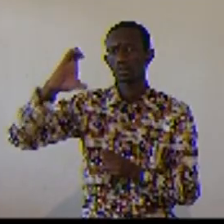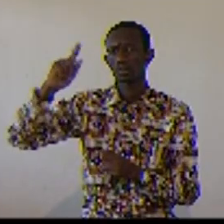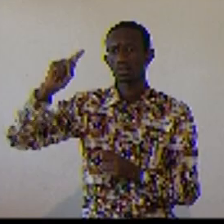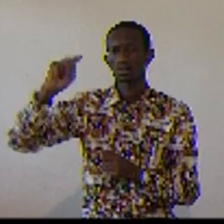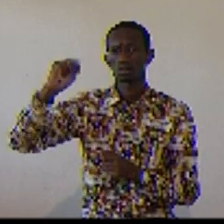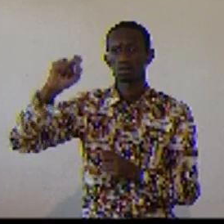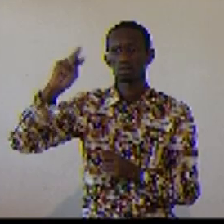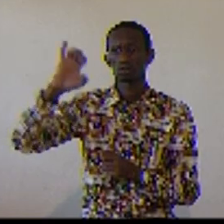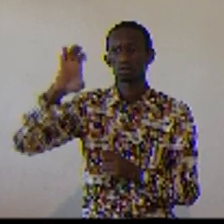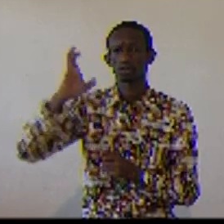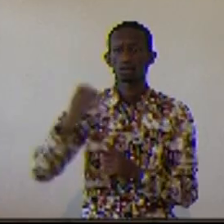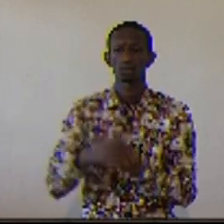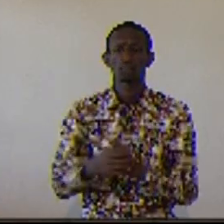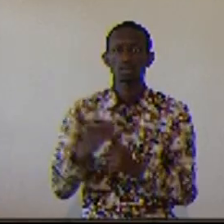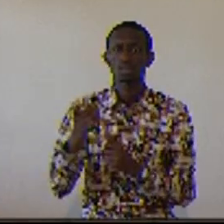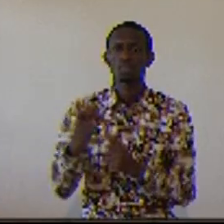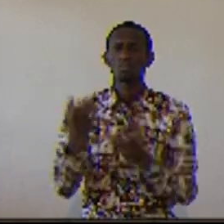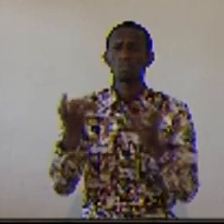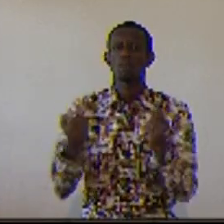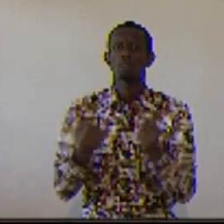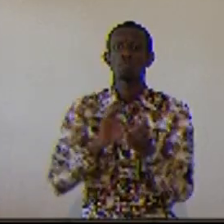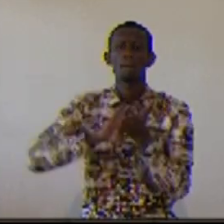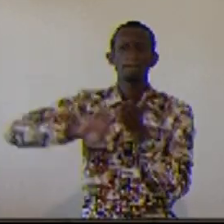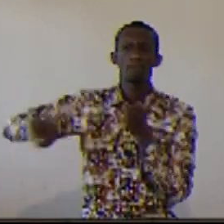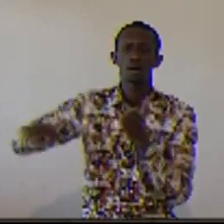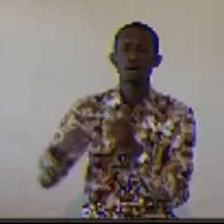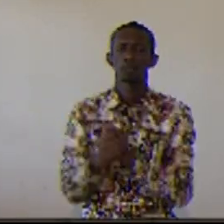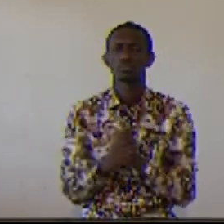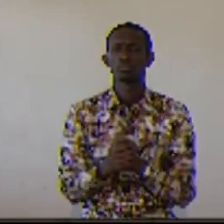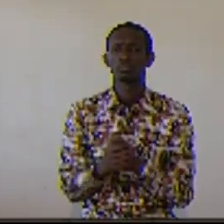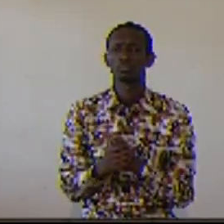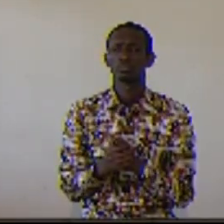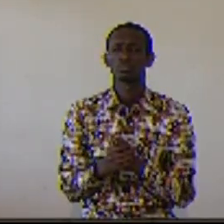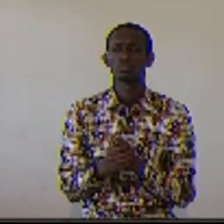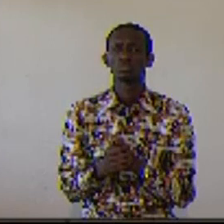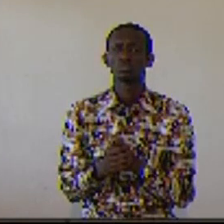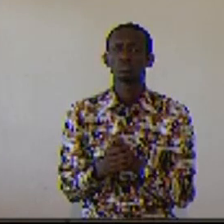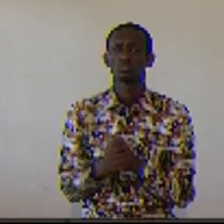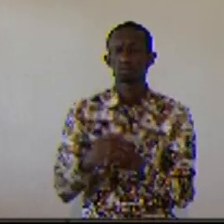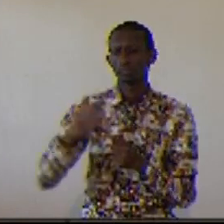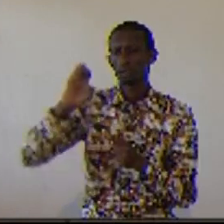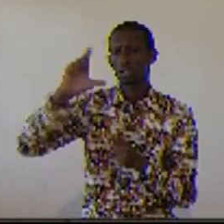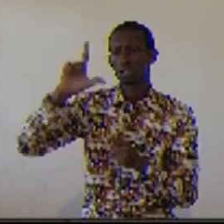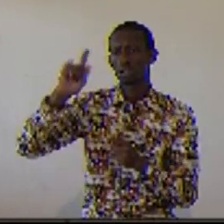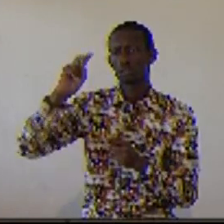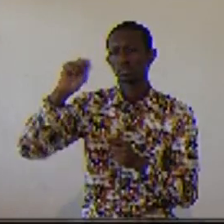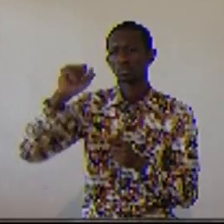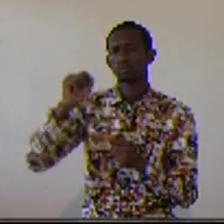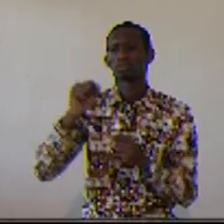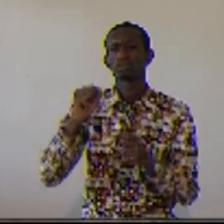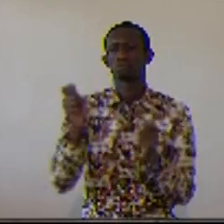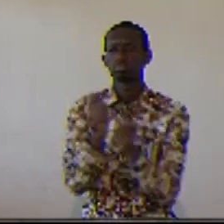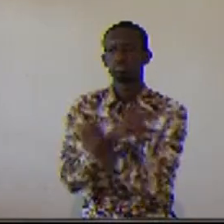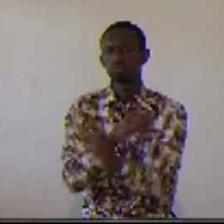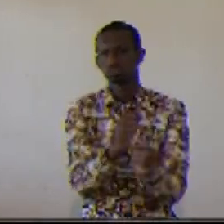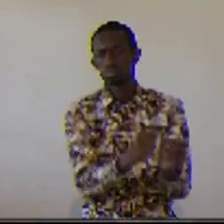from it means that the electrons are moving from this oxygen which is here, electrons are moving